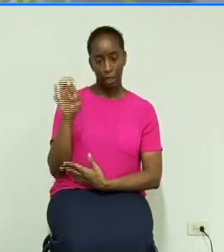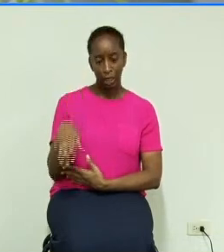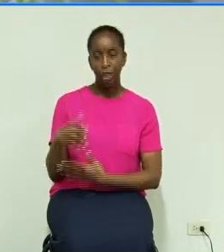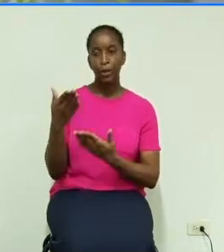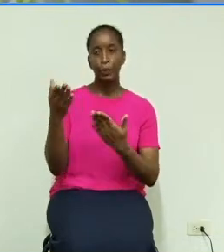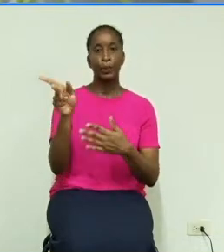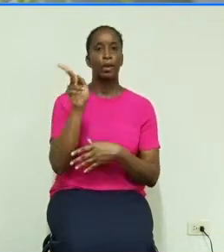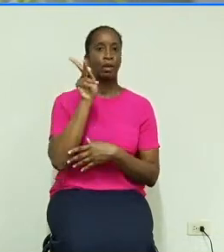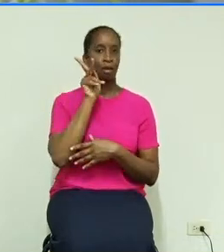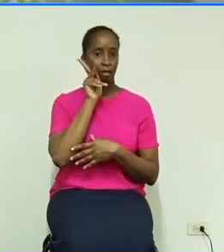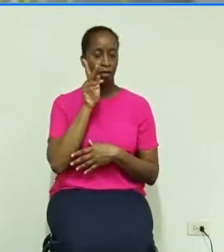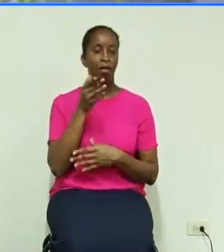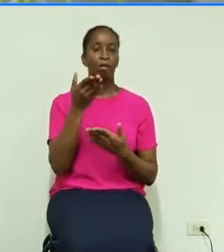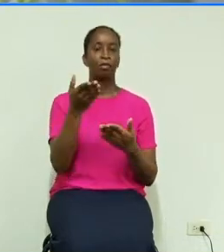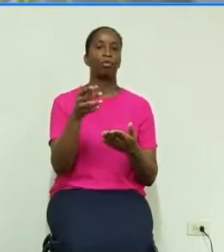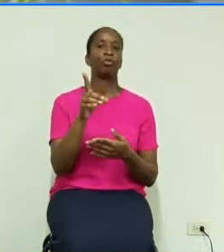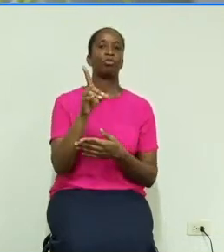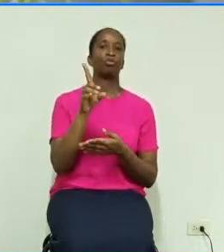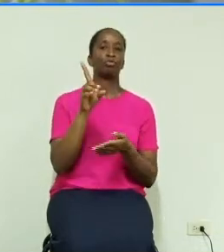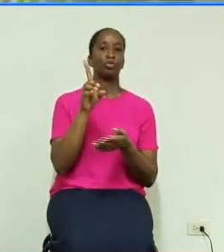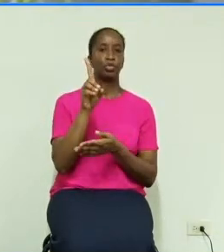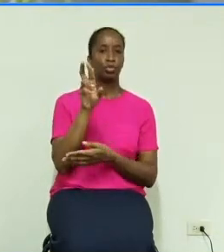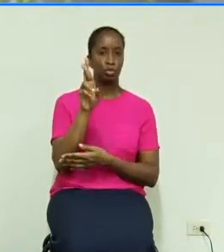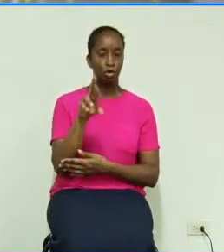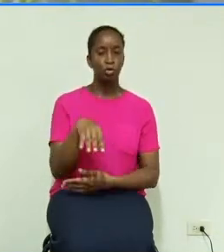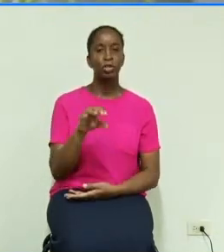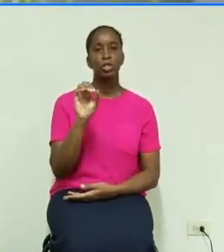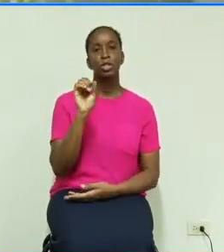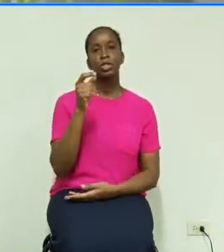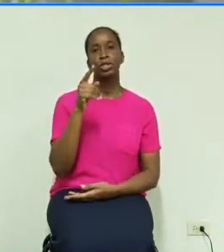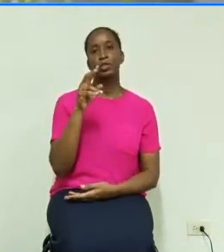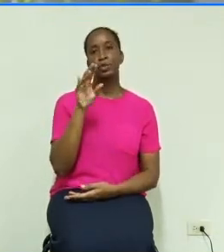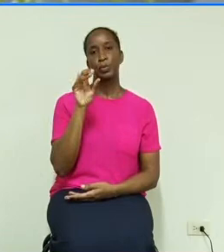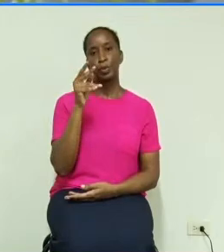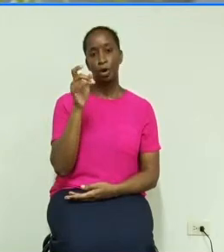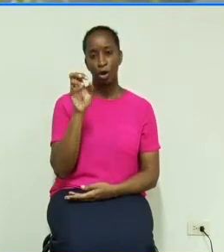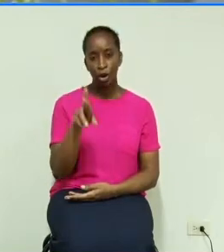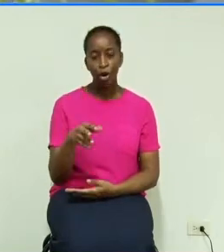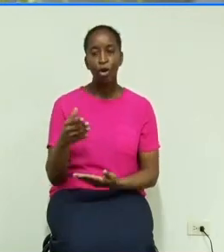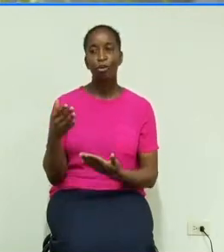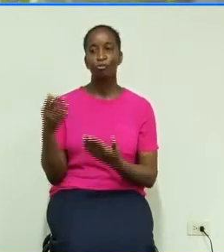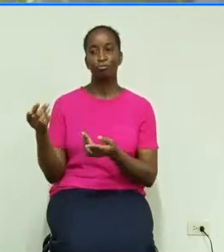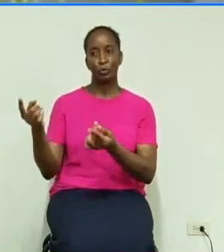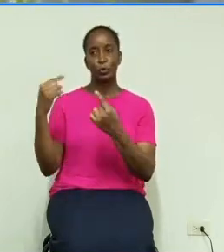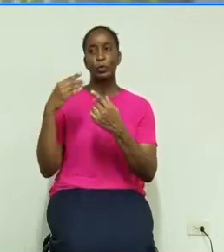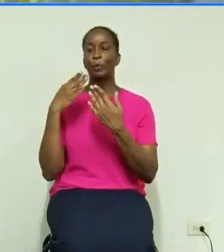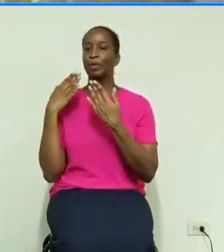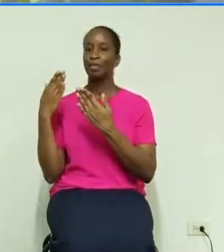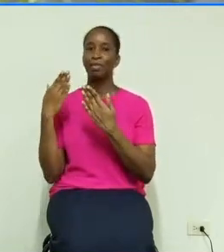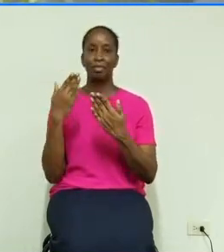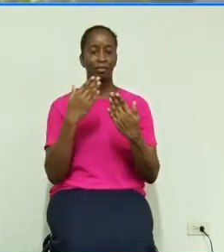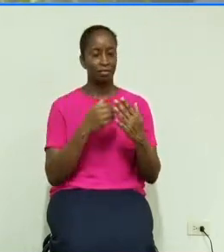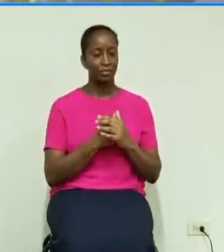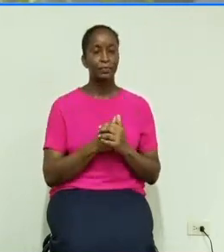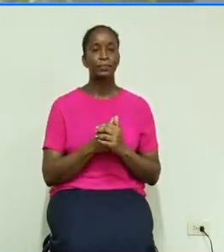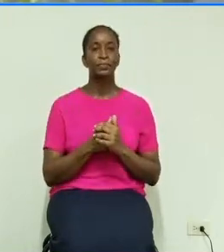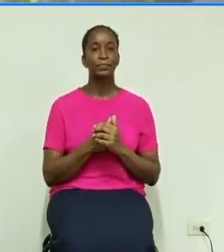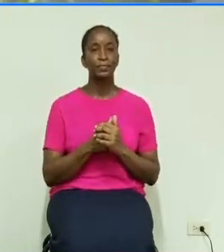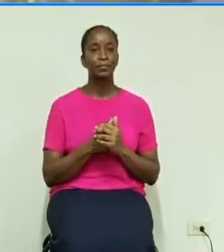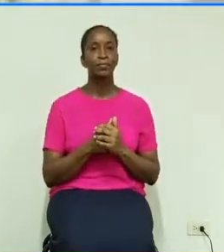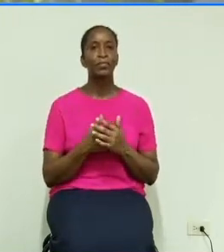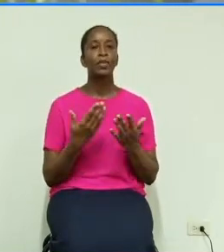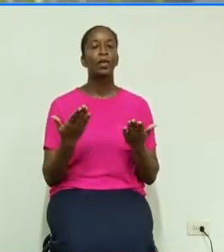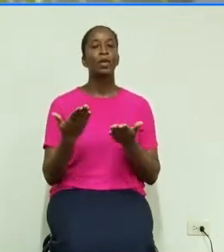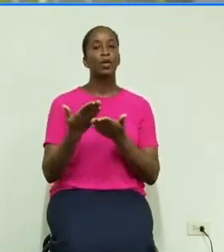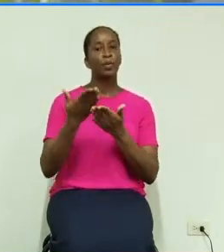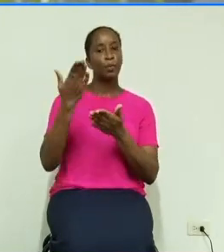and Dr. Ocean Springer, who was my tutorial leader when I was an undergraduate student. And I, for some reason, went to every tutorial, even